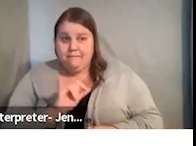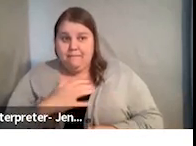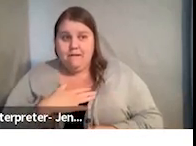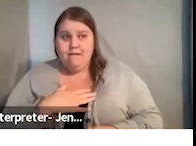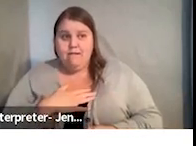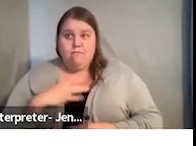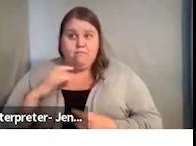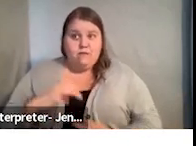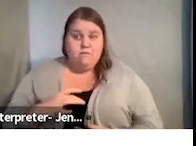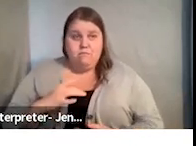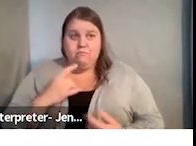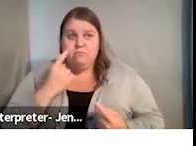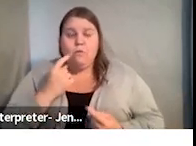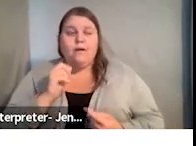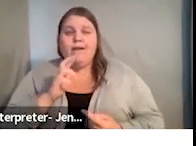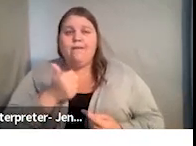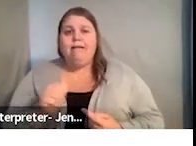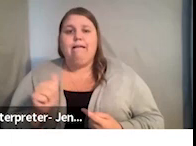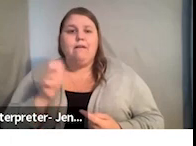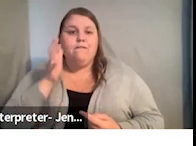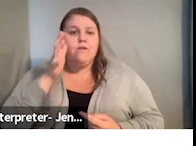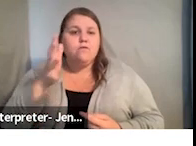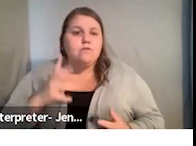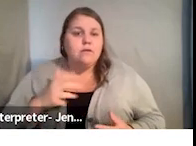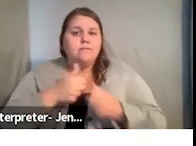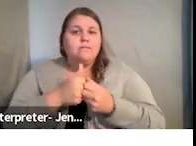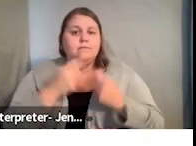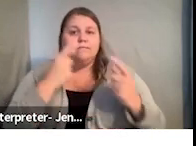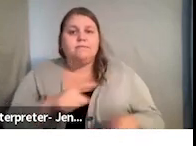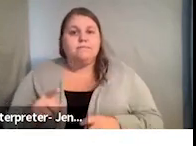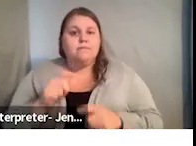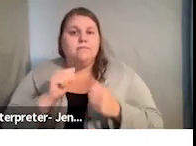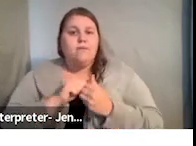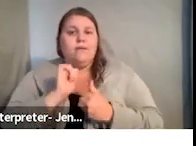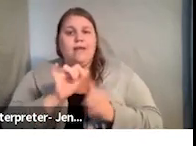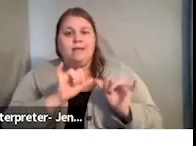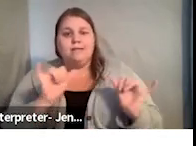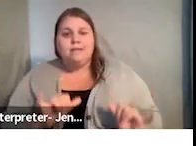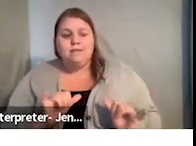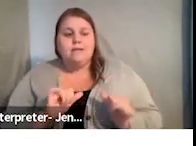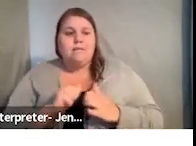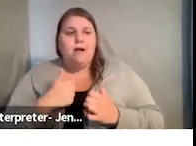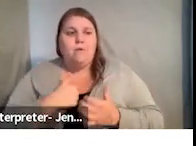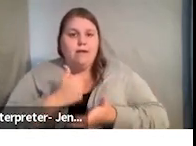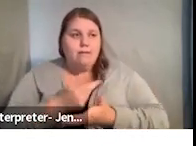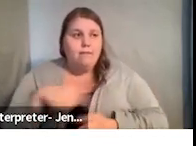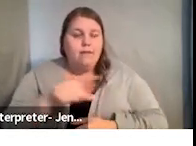there are any future updates to that system that we can help with.